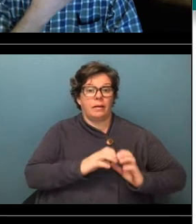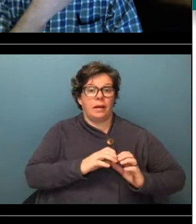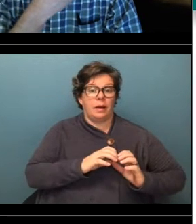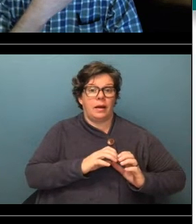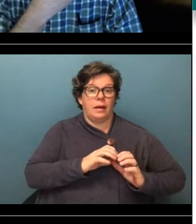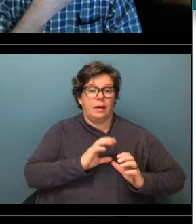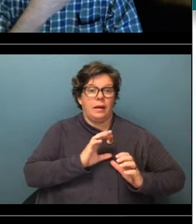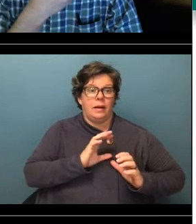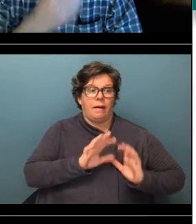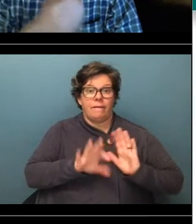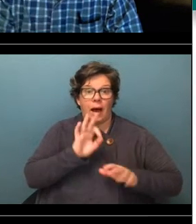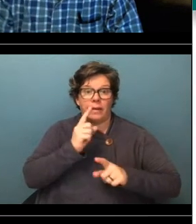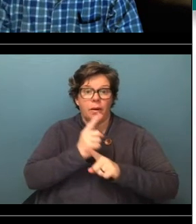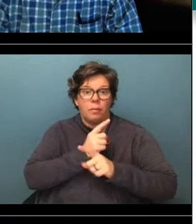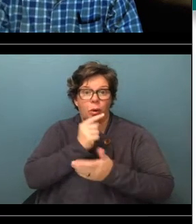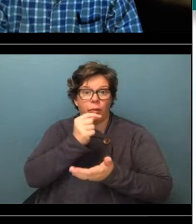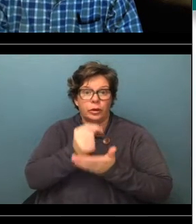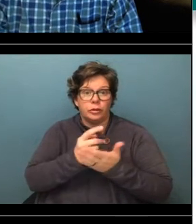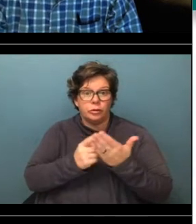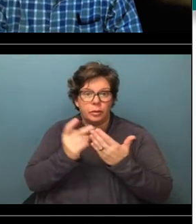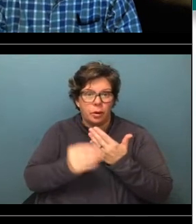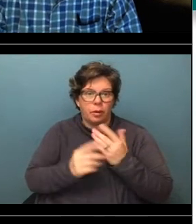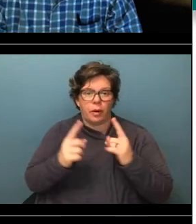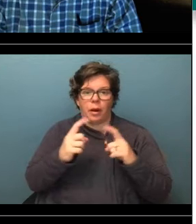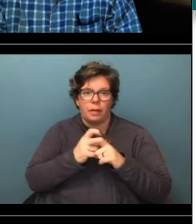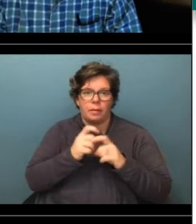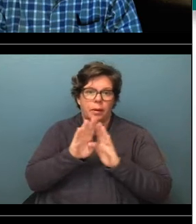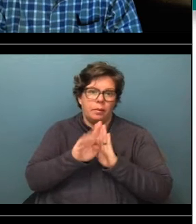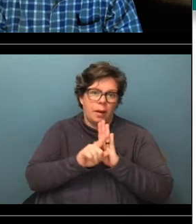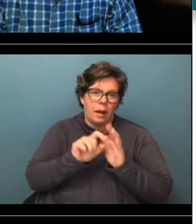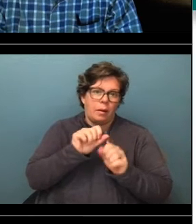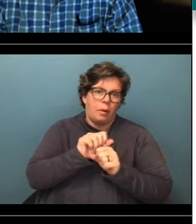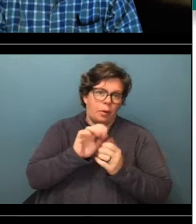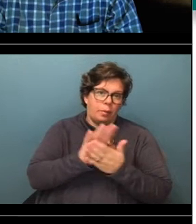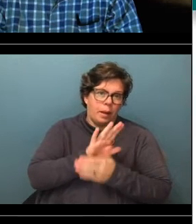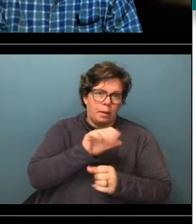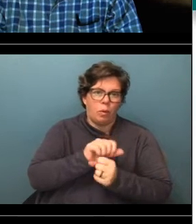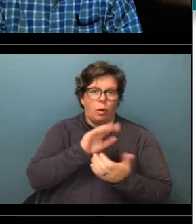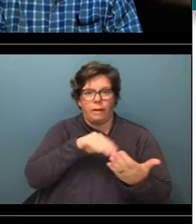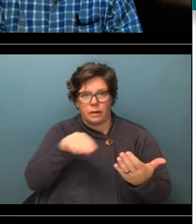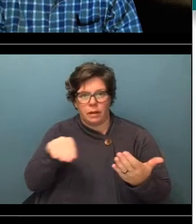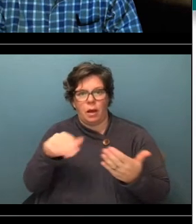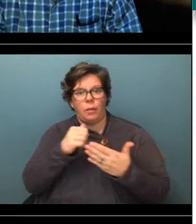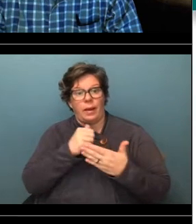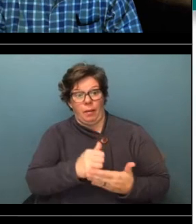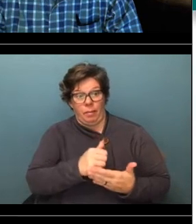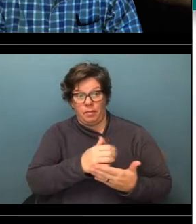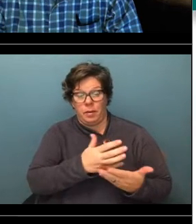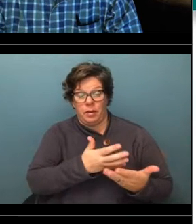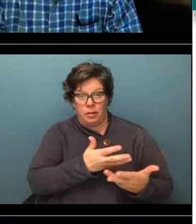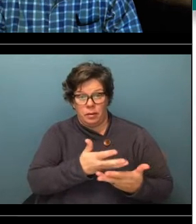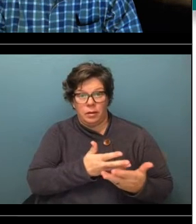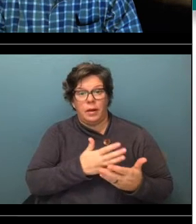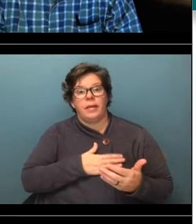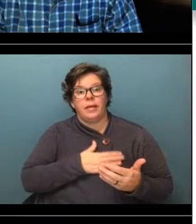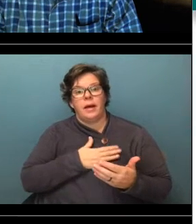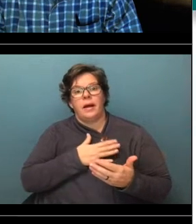treatment program that requires a lot of background work. And then we're happy to interact